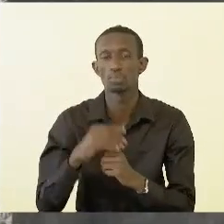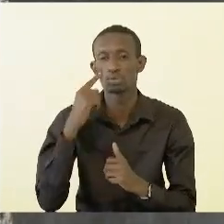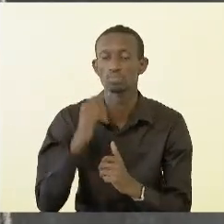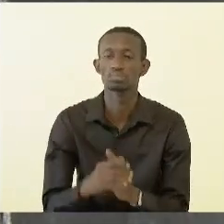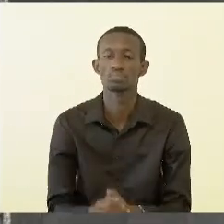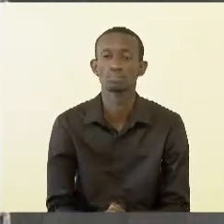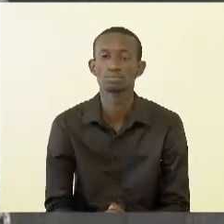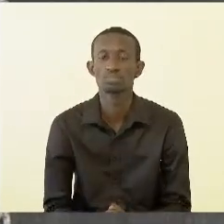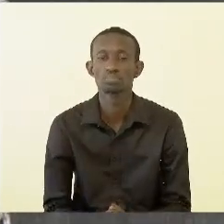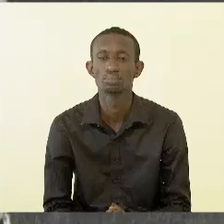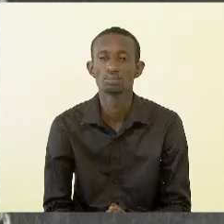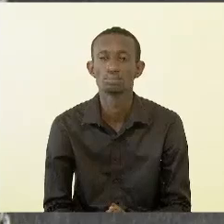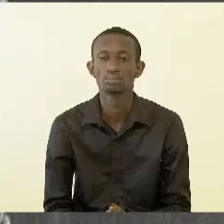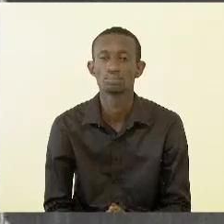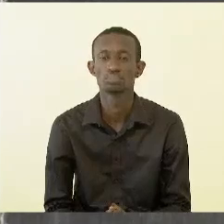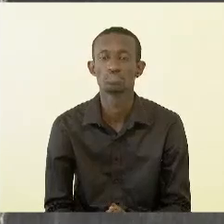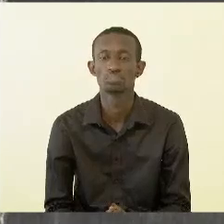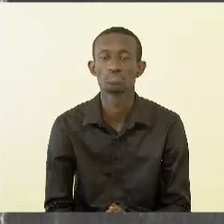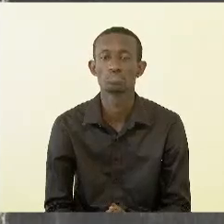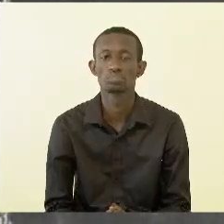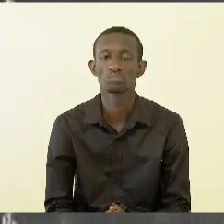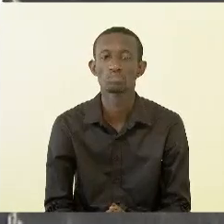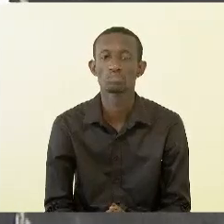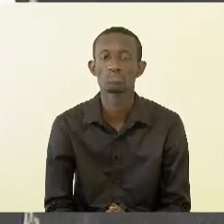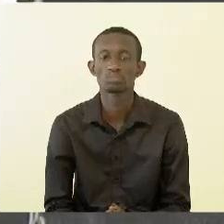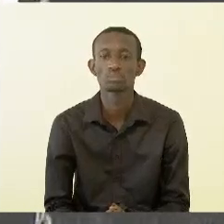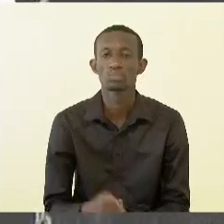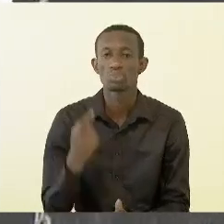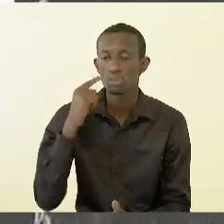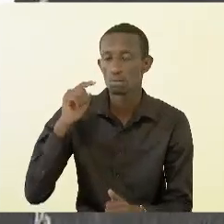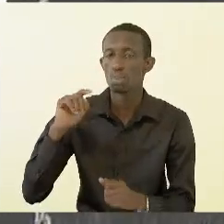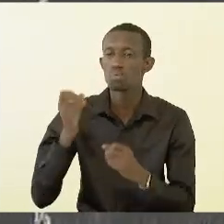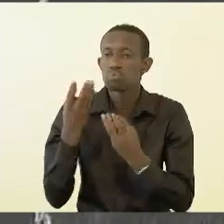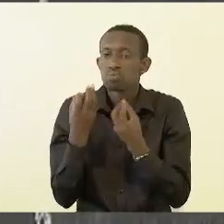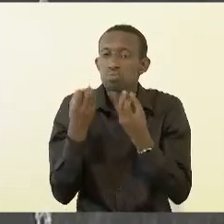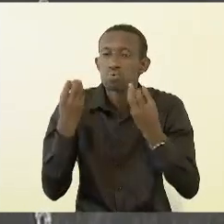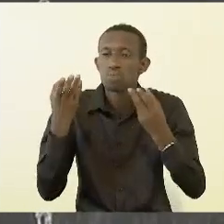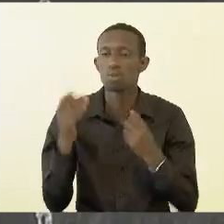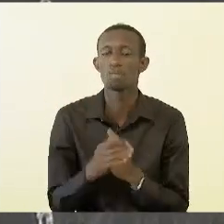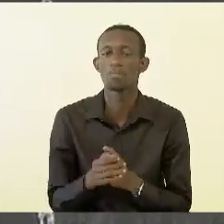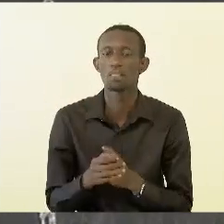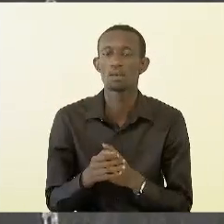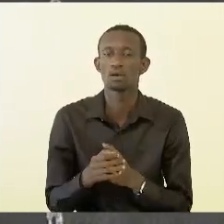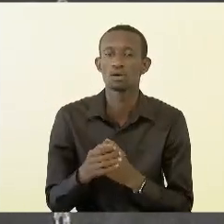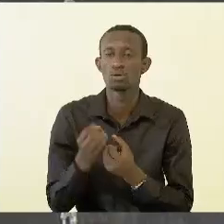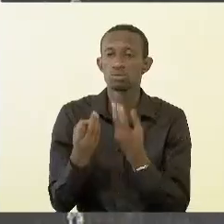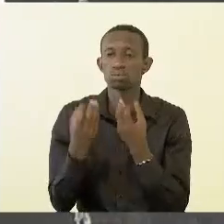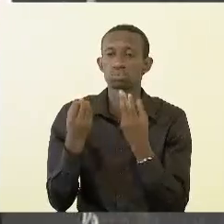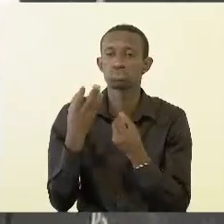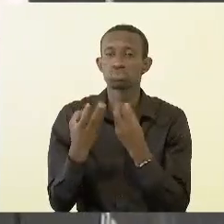produced. So the bubbles over here indicate that the gas is